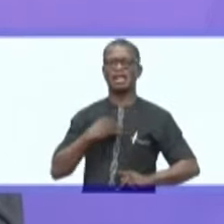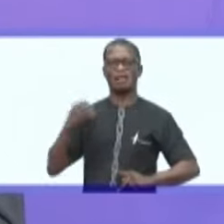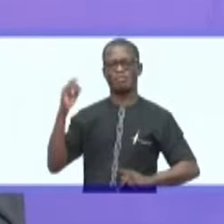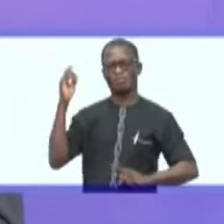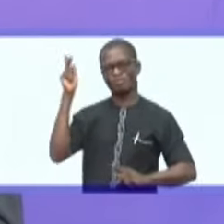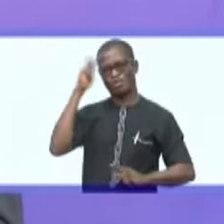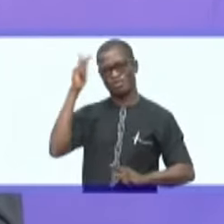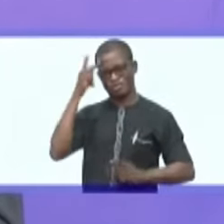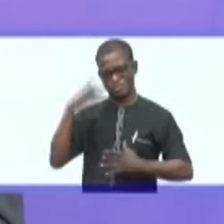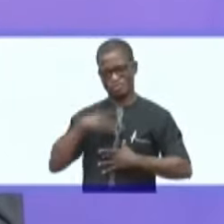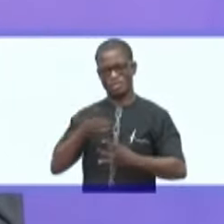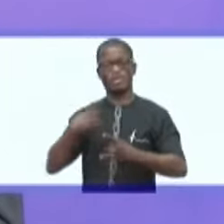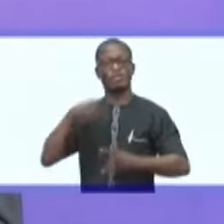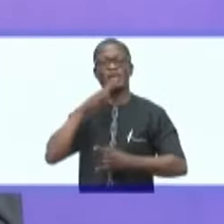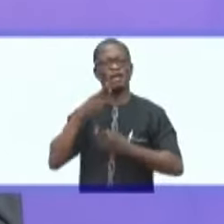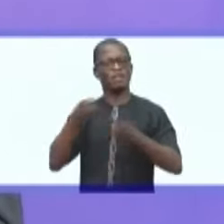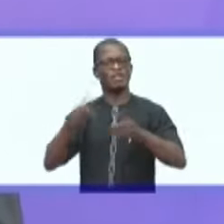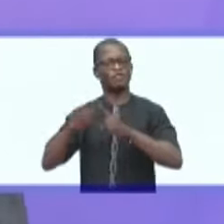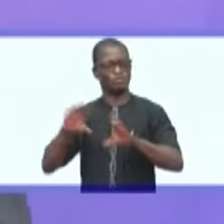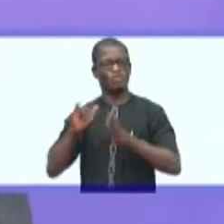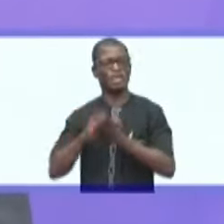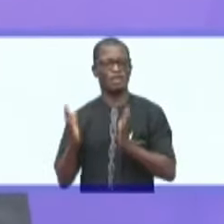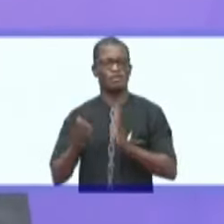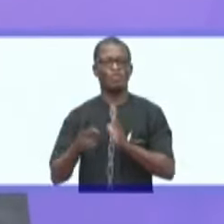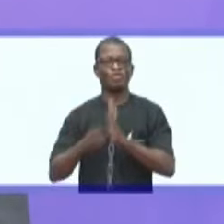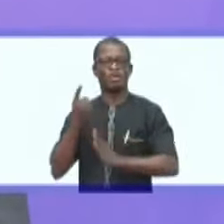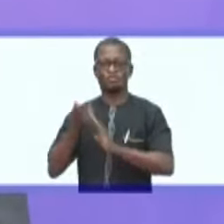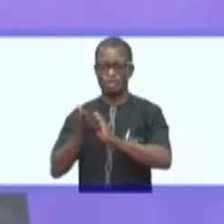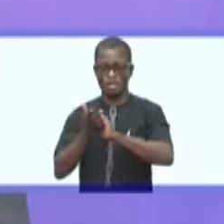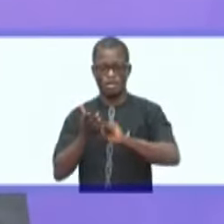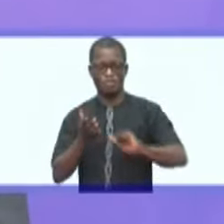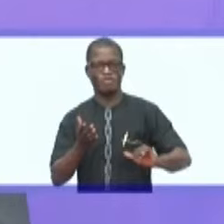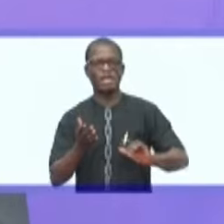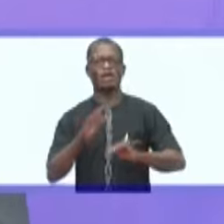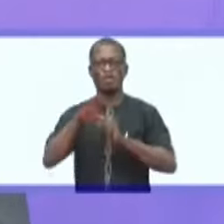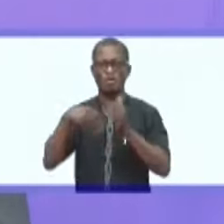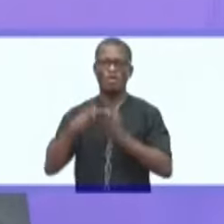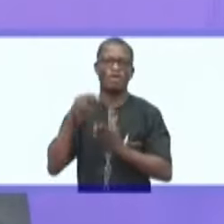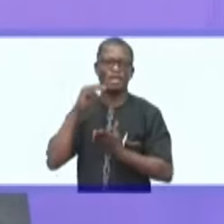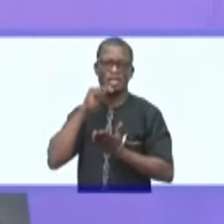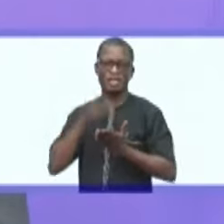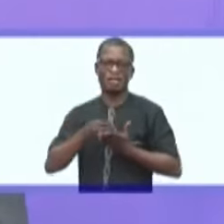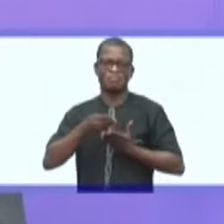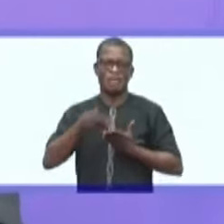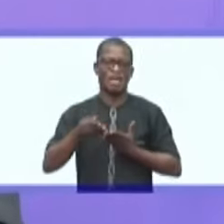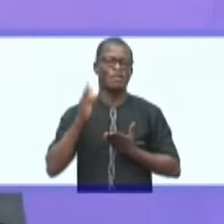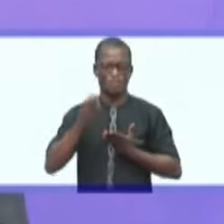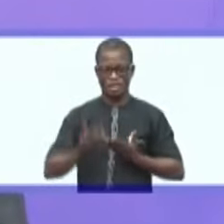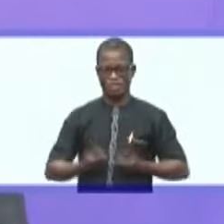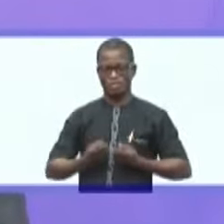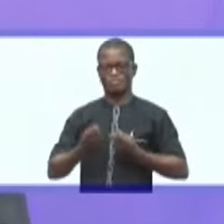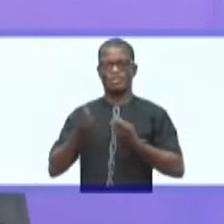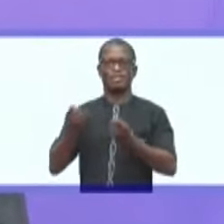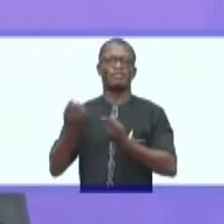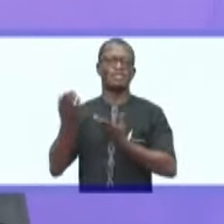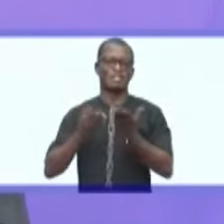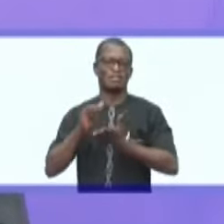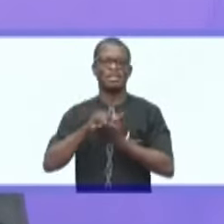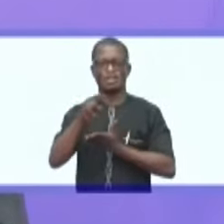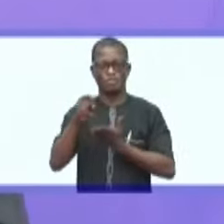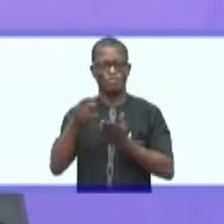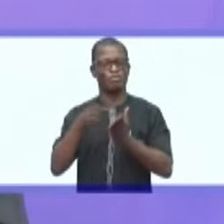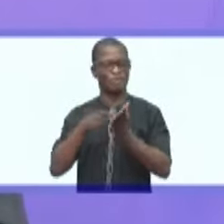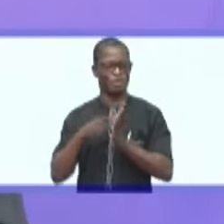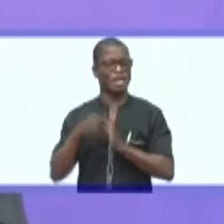We're ready to do that. All right. If you remove that, all of Nigerian procurement is going to deliver the service you require. And